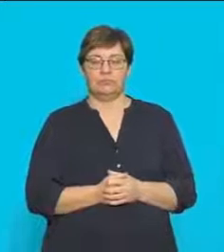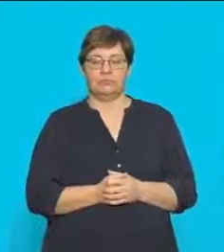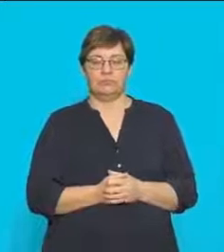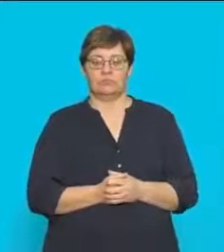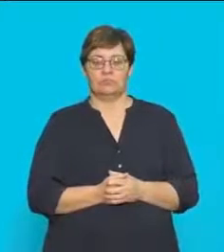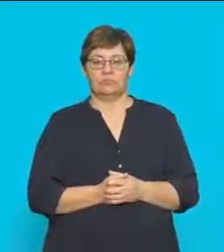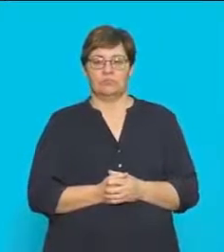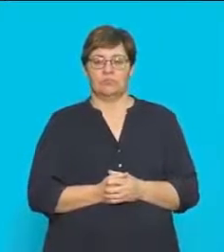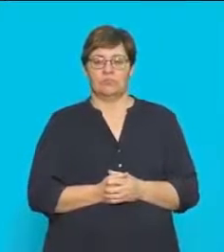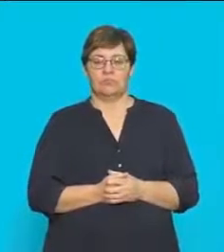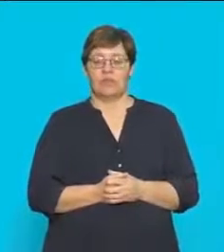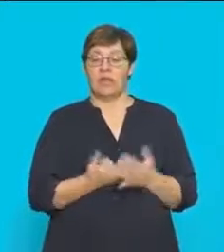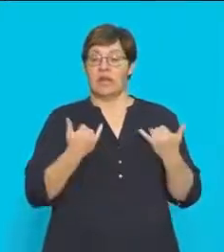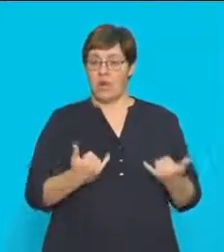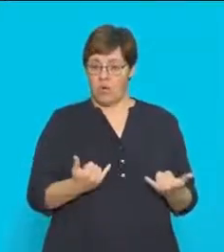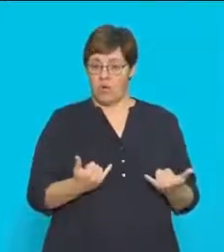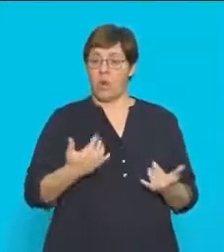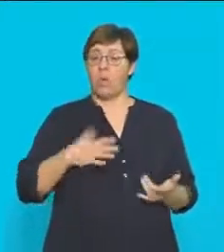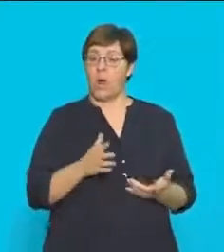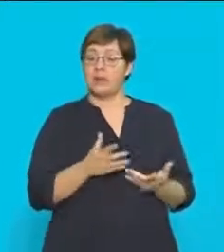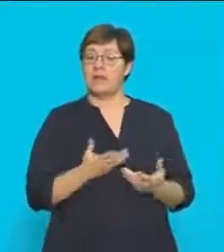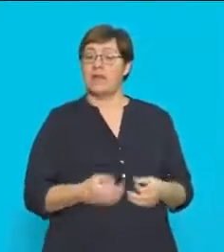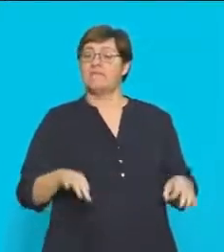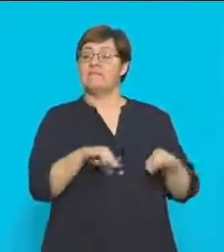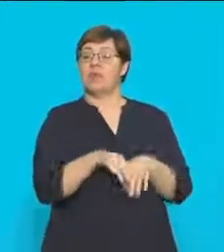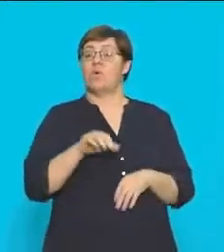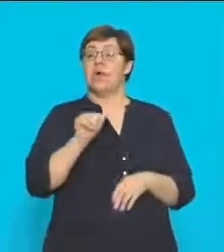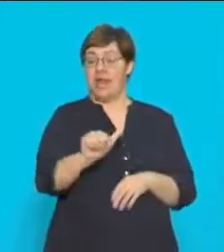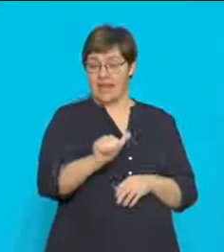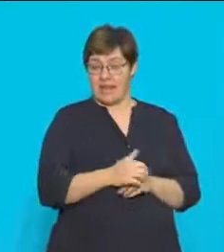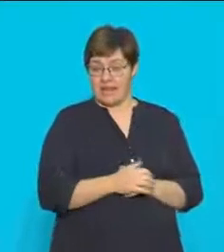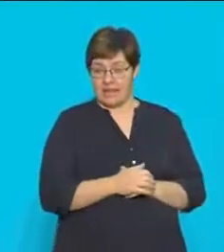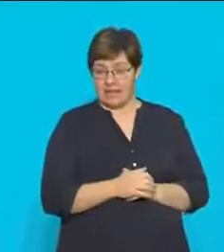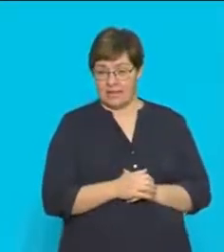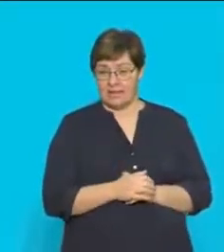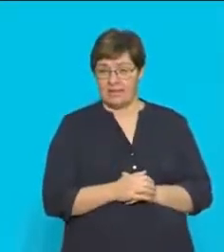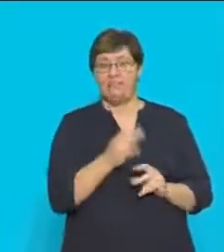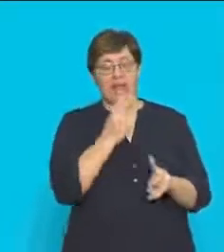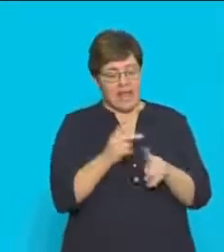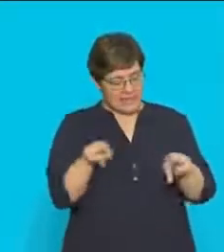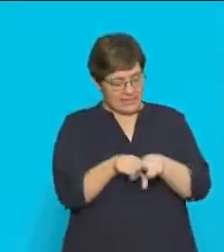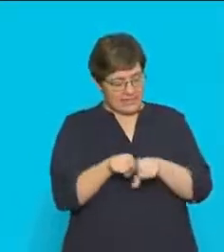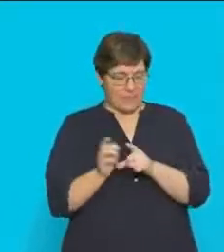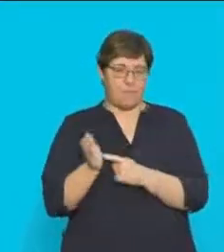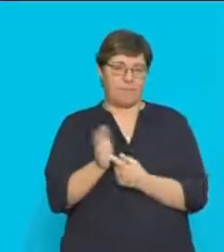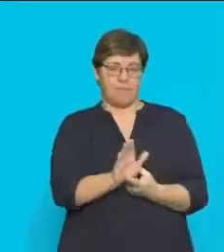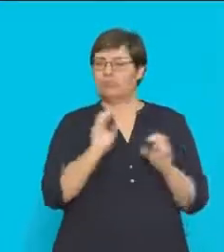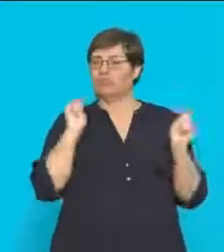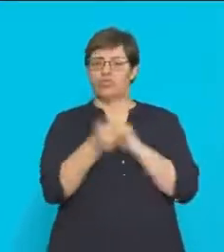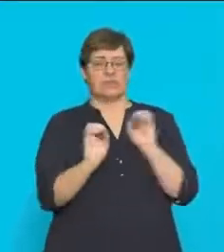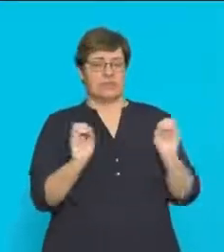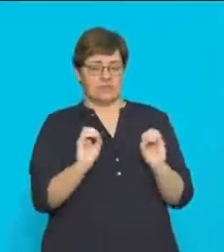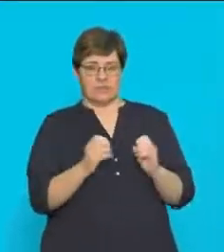Okay, so now they want us to find the value of A. So again, it's the same diagram, so nothing's